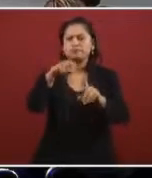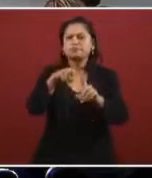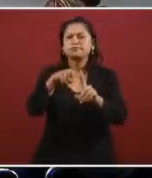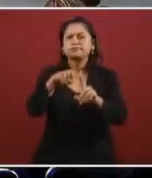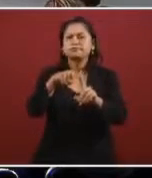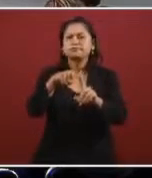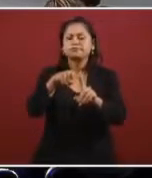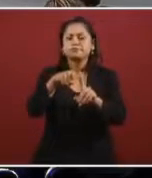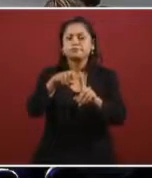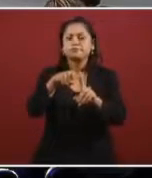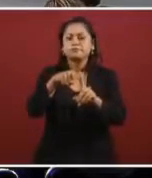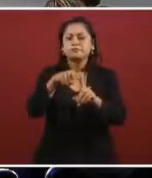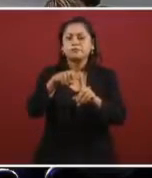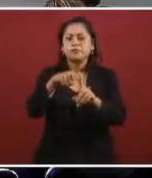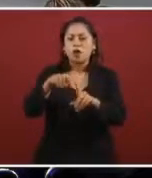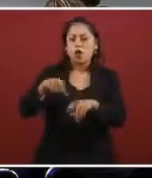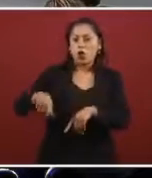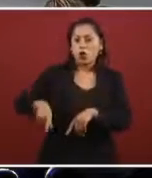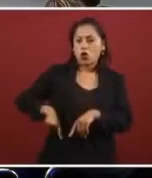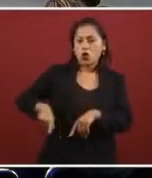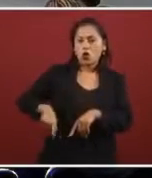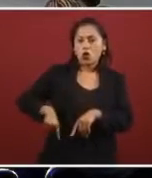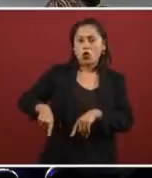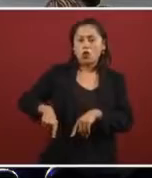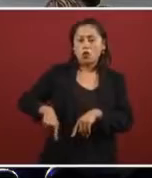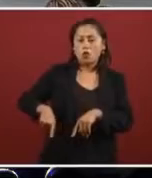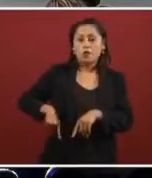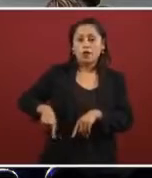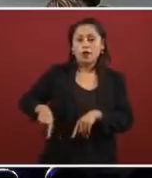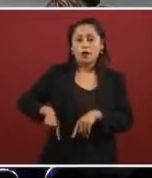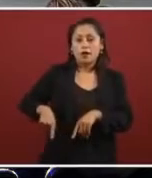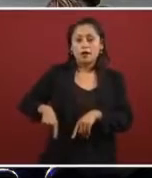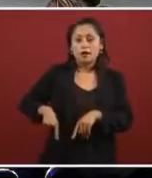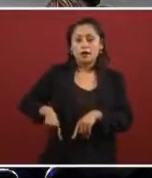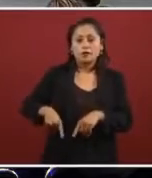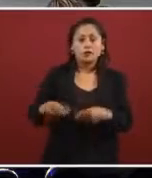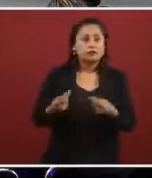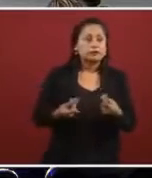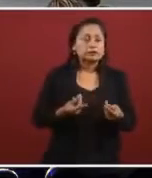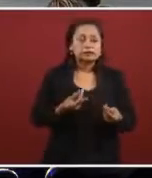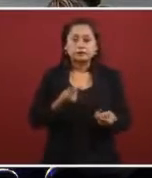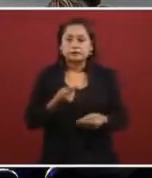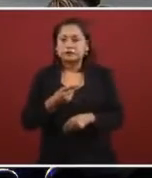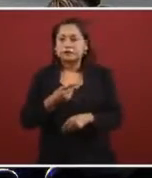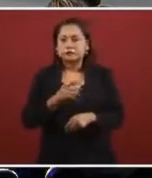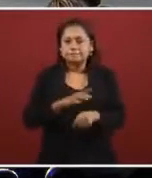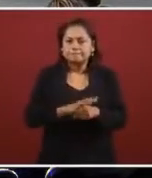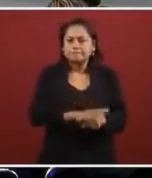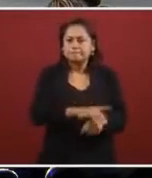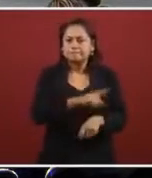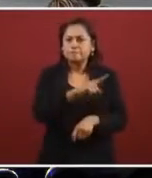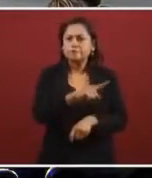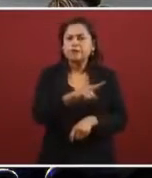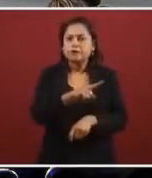pressure the government and try to pressure the government that we cede